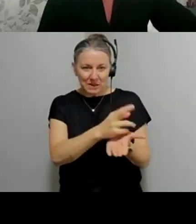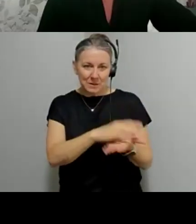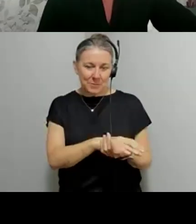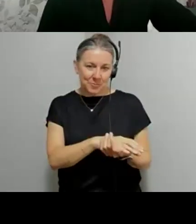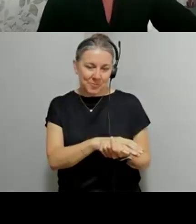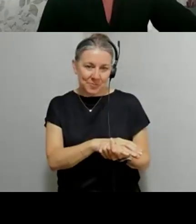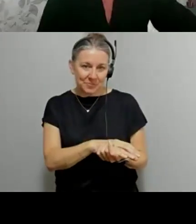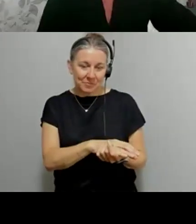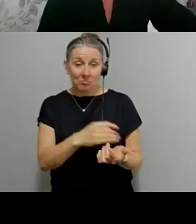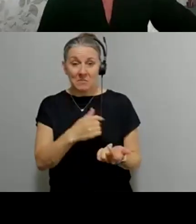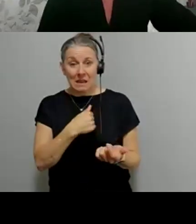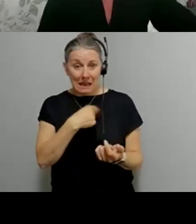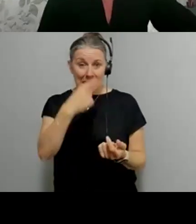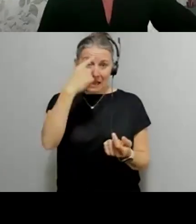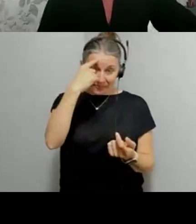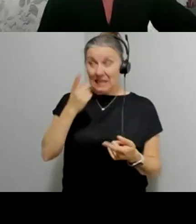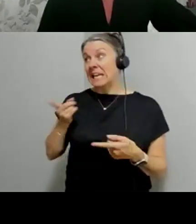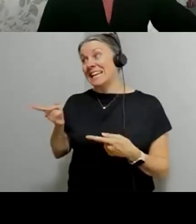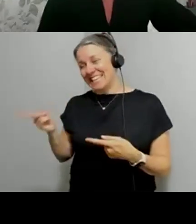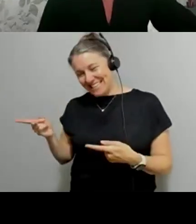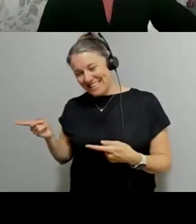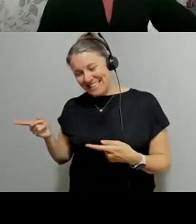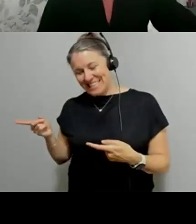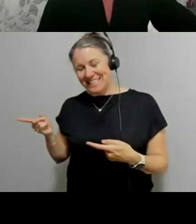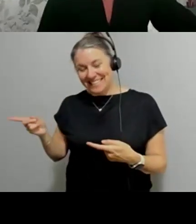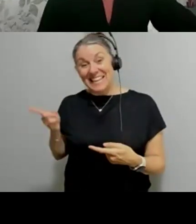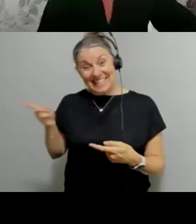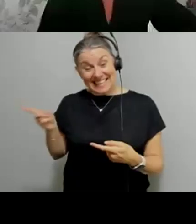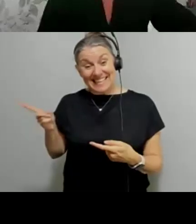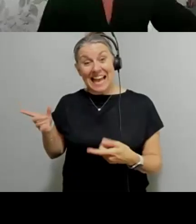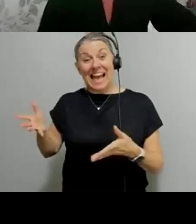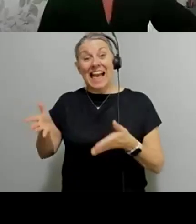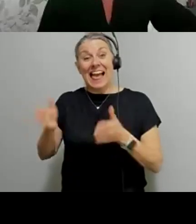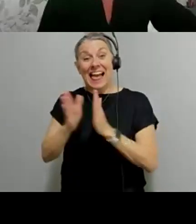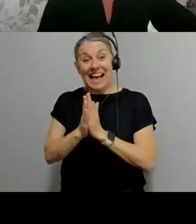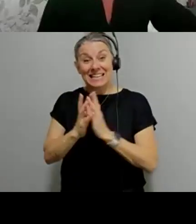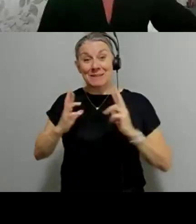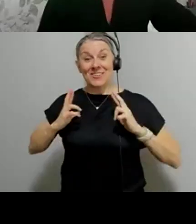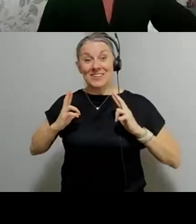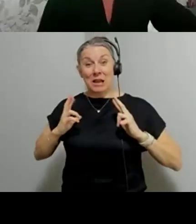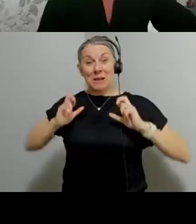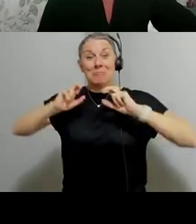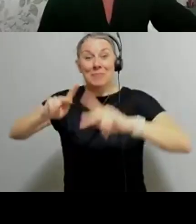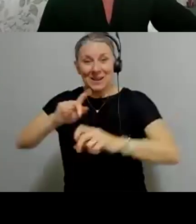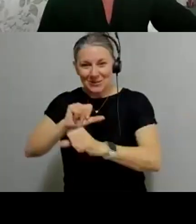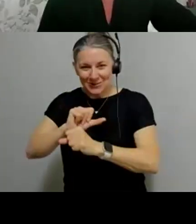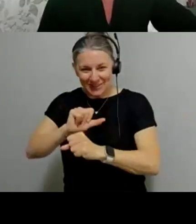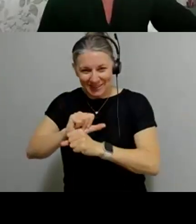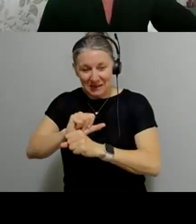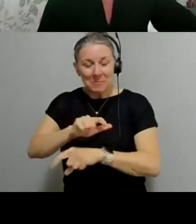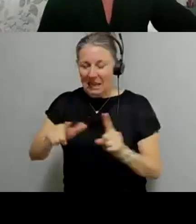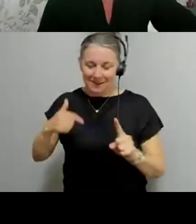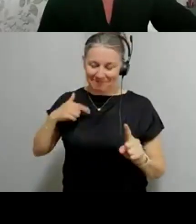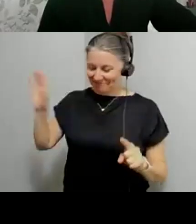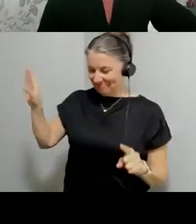he encouraged me to come out of retirement. I'm not doing that, but I will encourage him and all of you to proceed